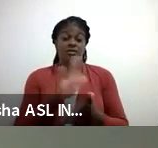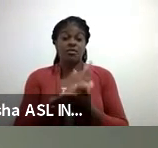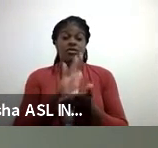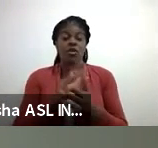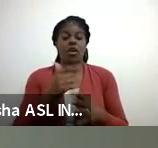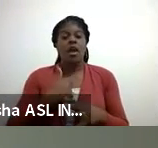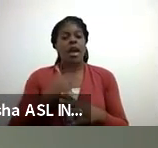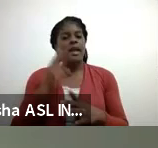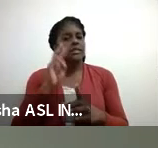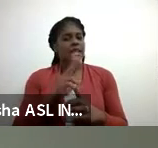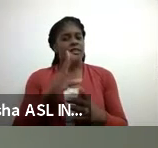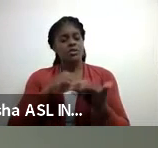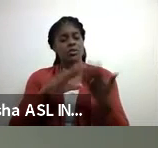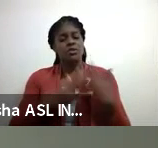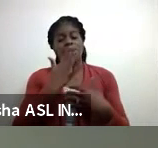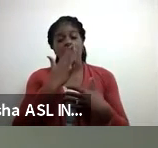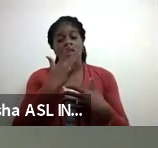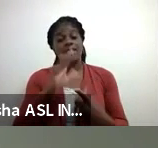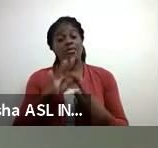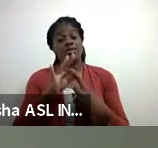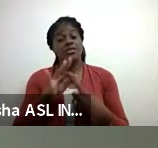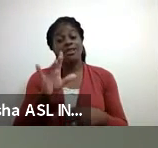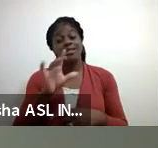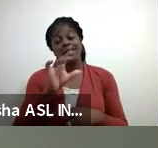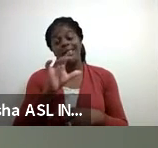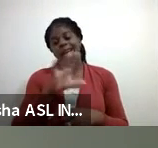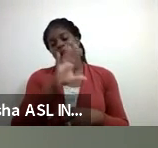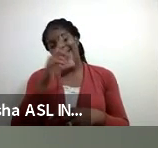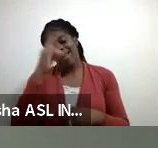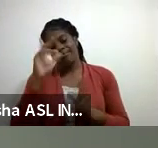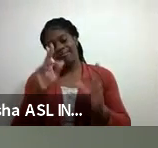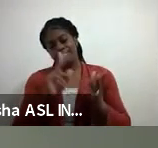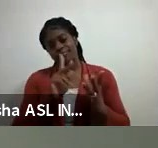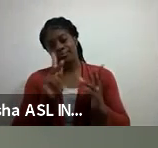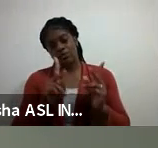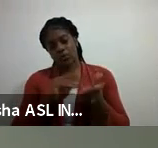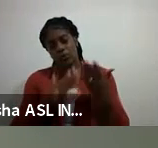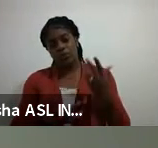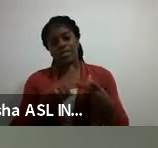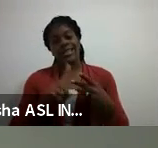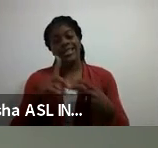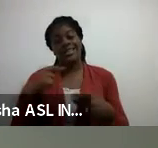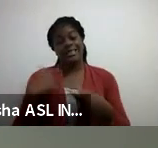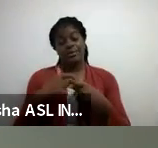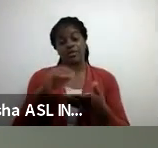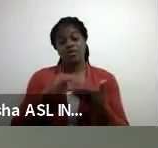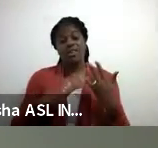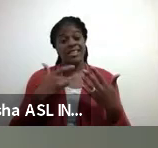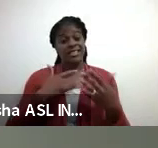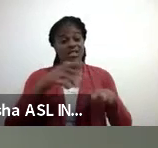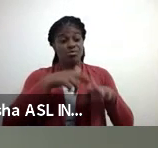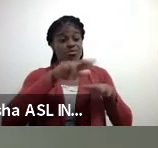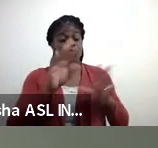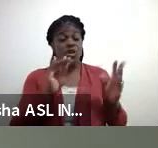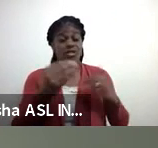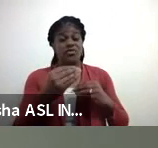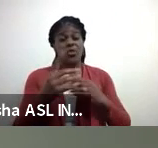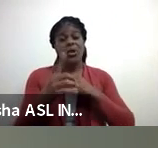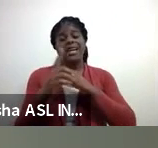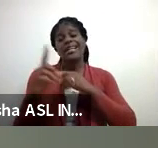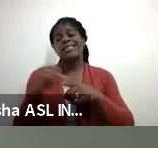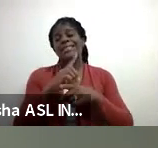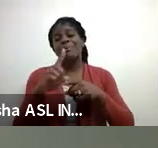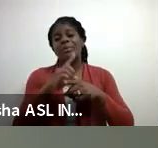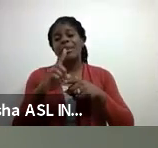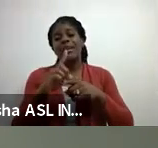how students of color, especially African American students and Hispanic students, are often referred to the office for discipline issues and to the